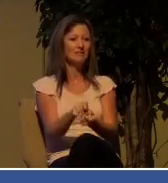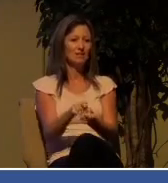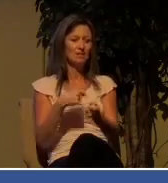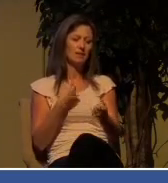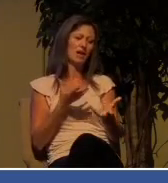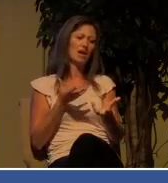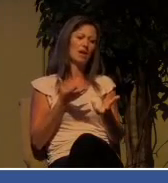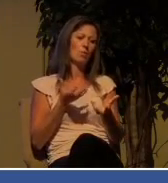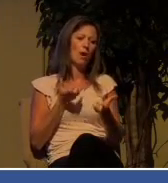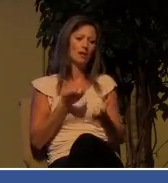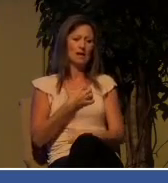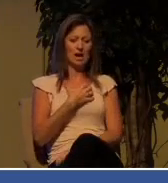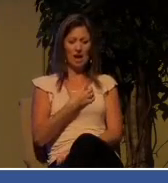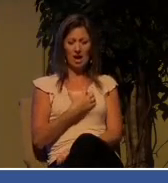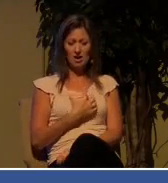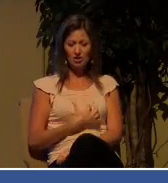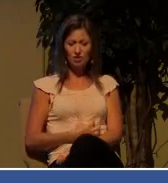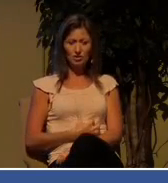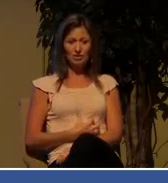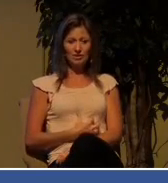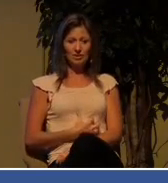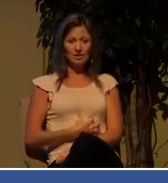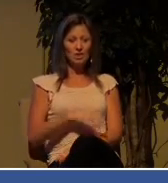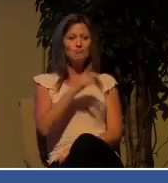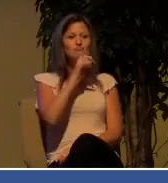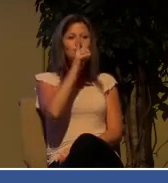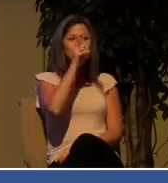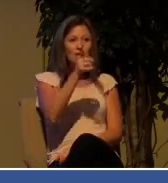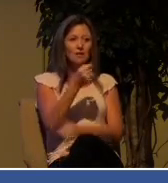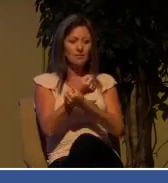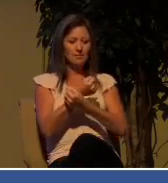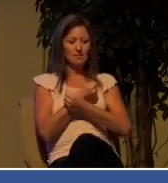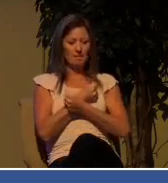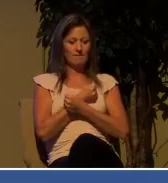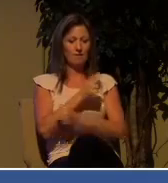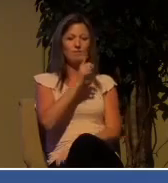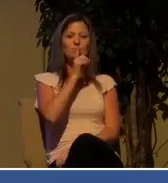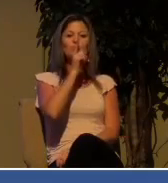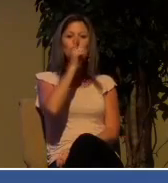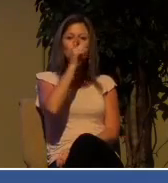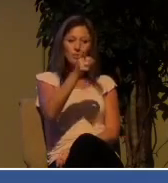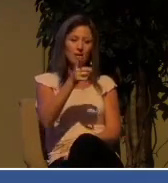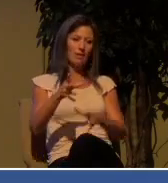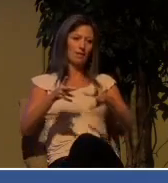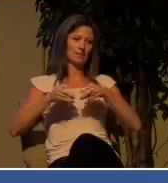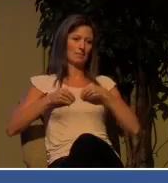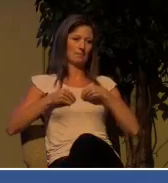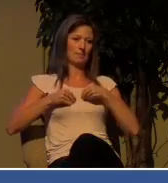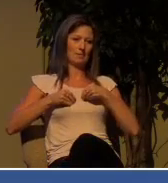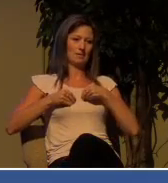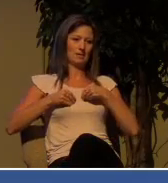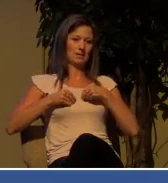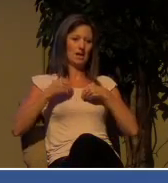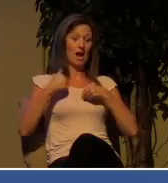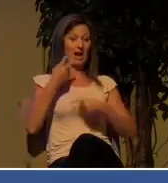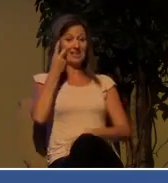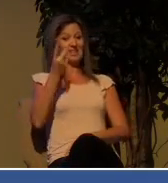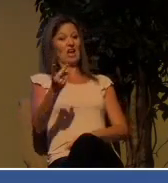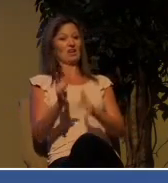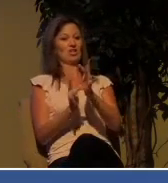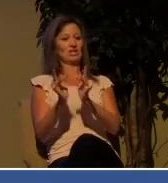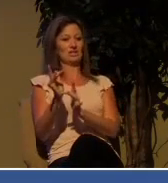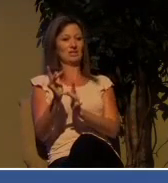for, actually, a genuine love and acceptance. And in Jesus, that's what